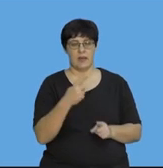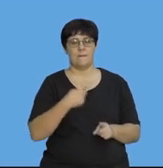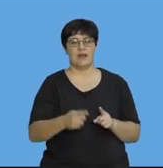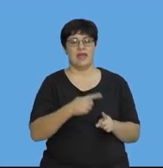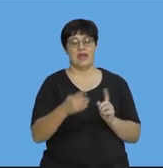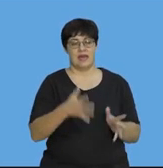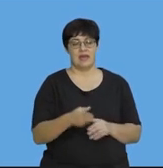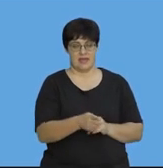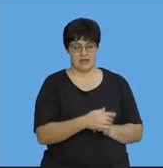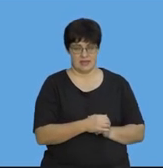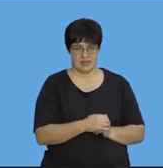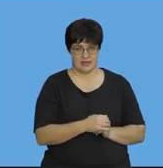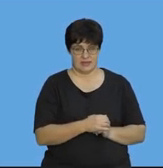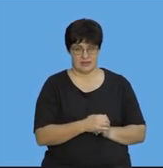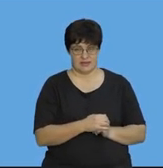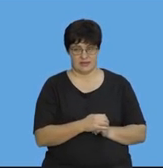the player